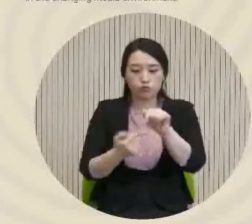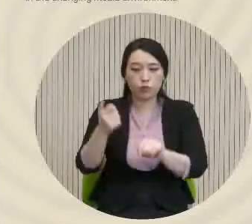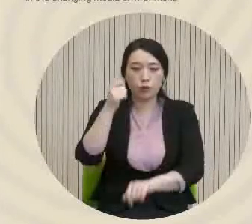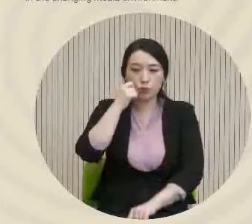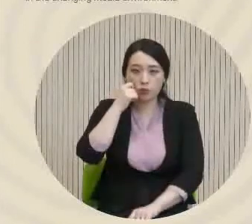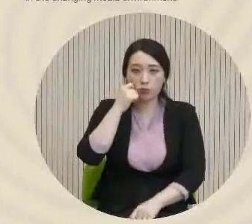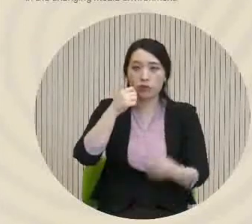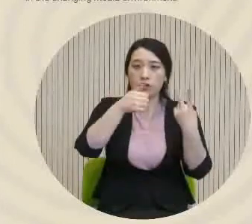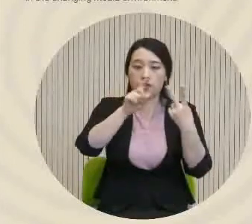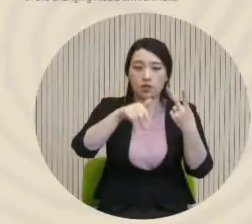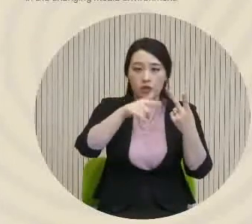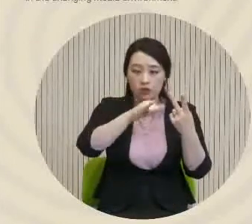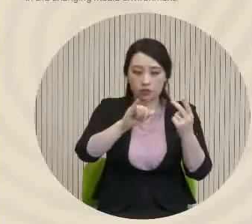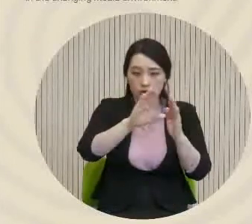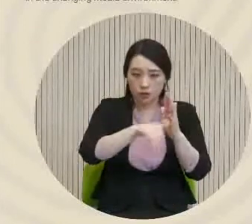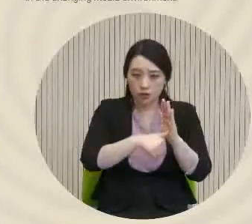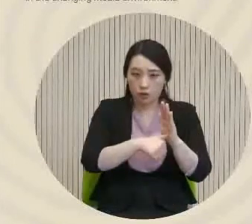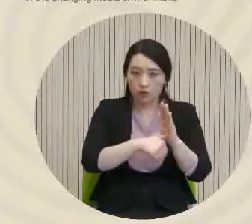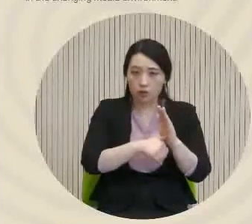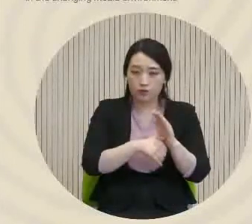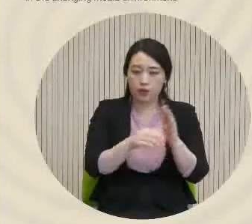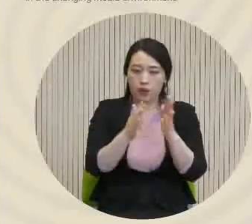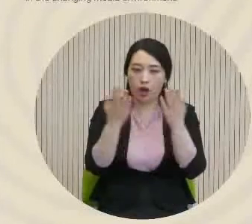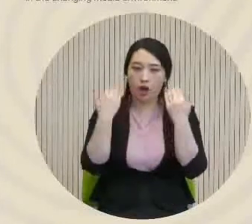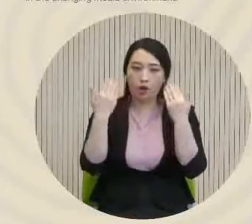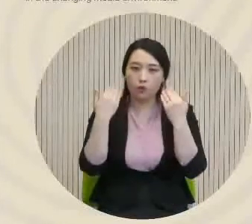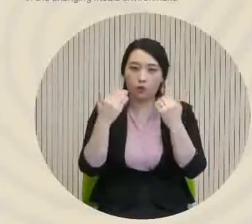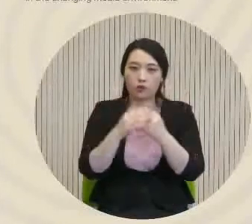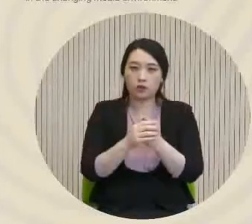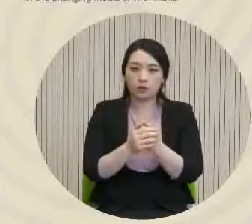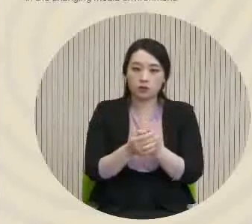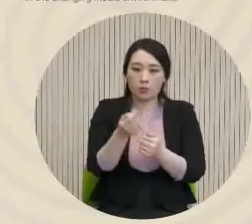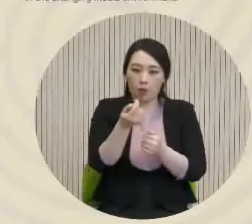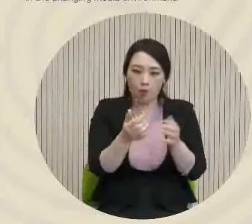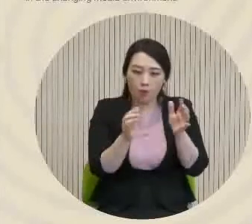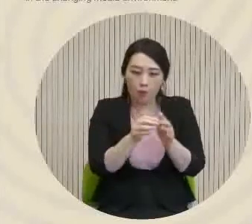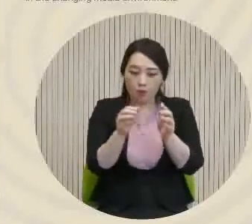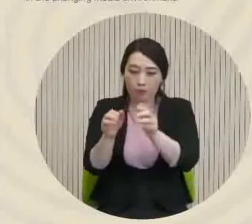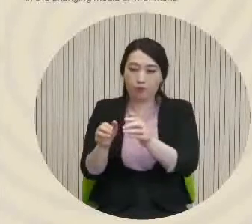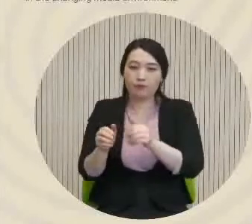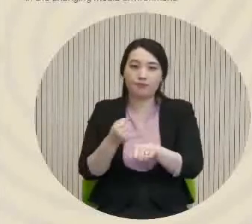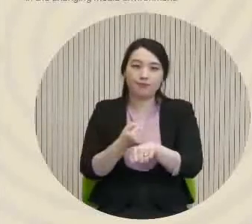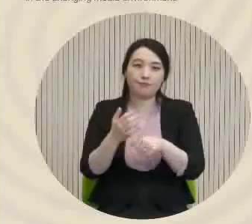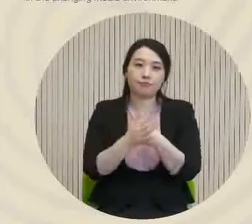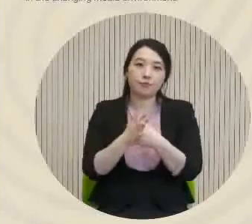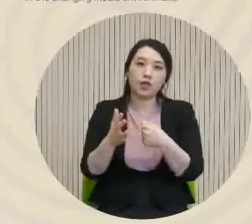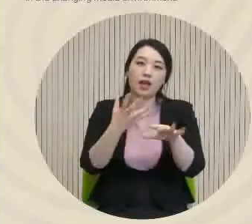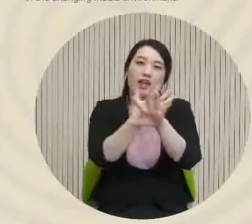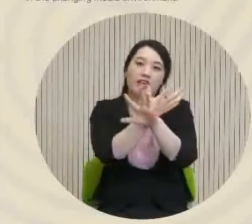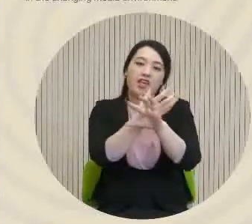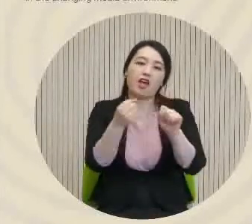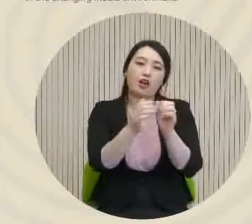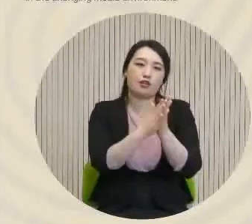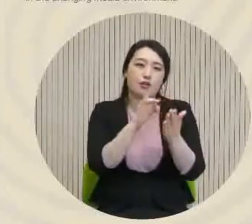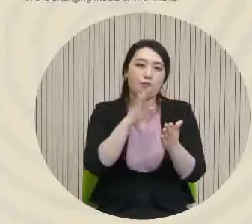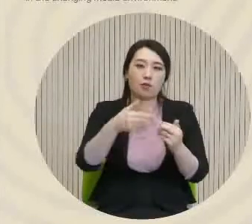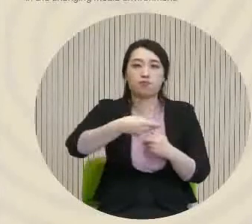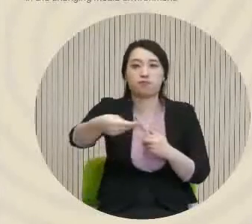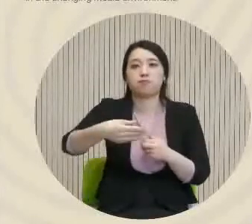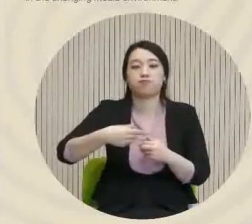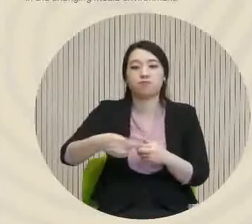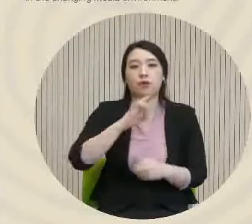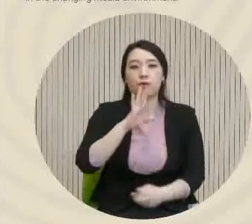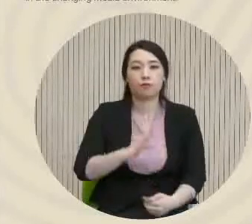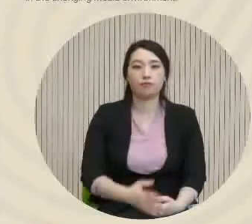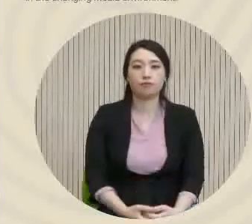were almost closed, and in the second semester, libraries in schools were partly continuing their